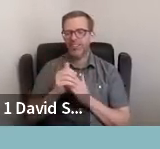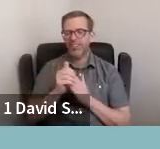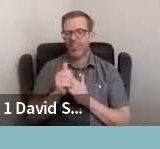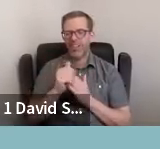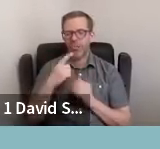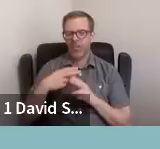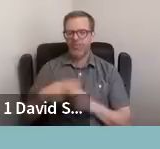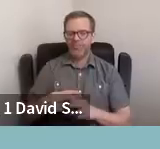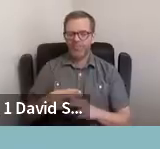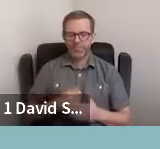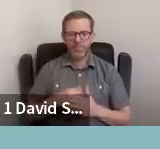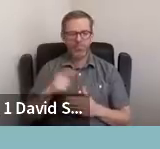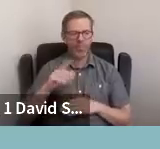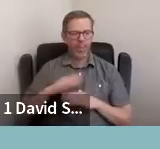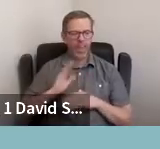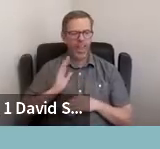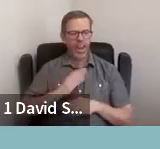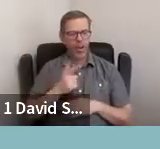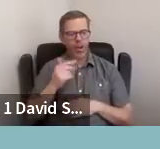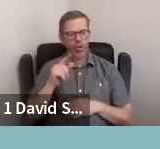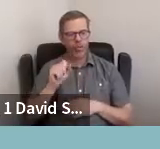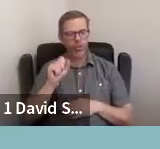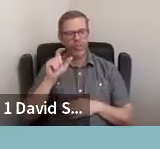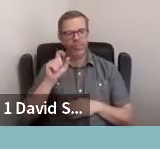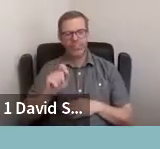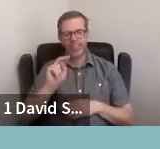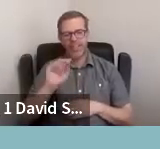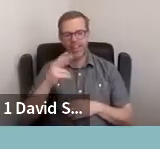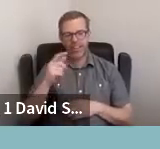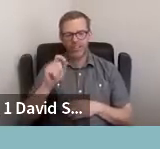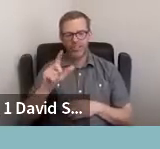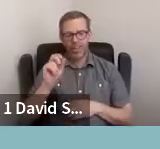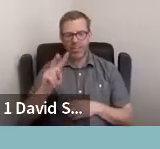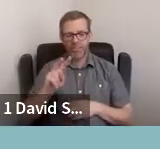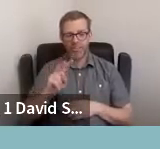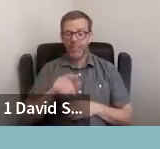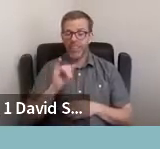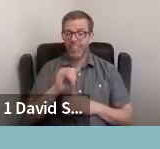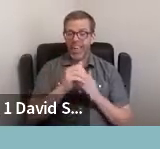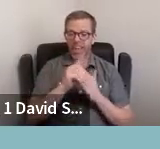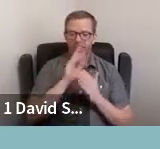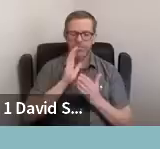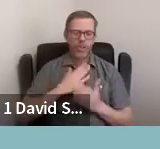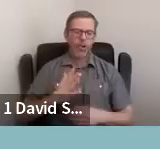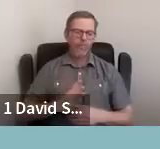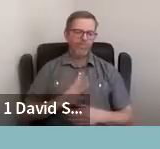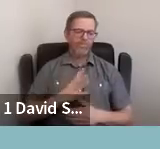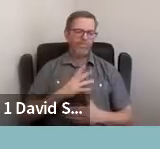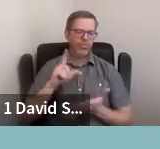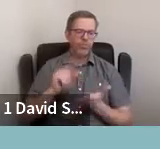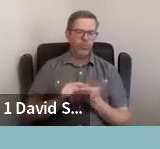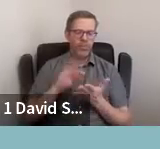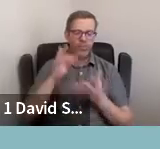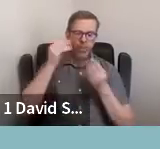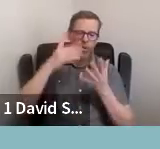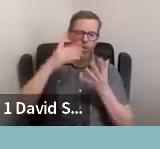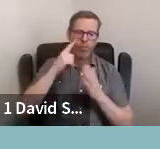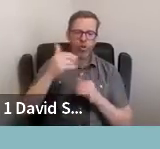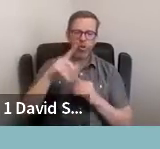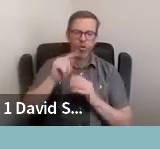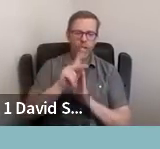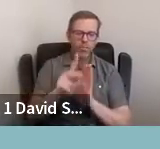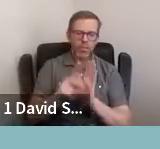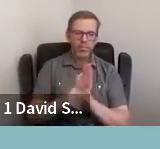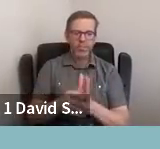is found on our grants.nih.gov website. The NIH Guide is our official publication of notices for grant